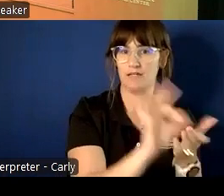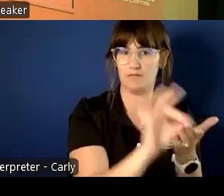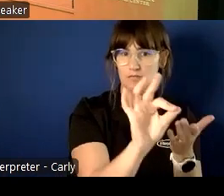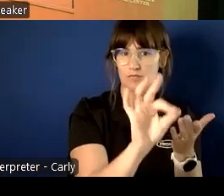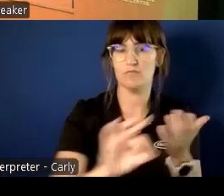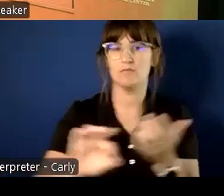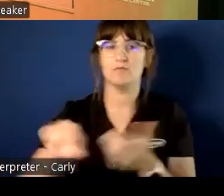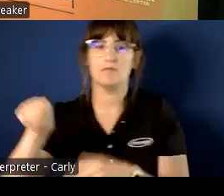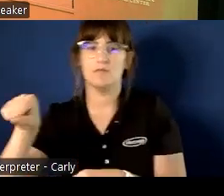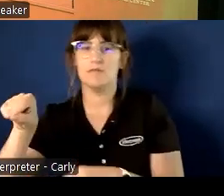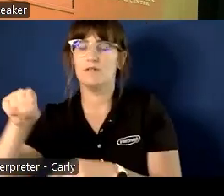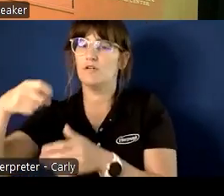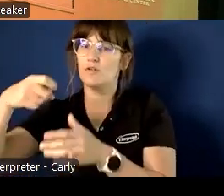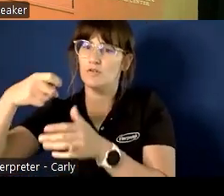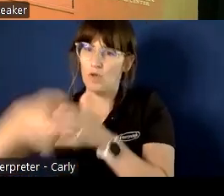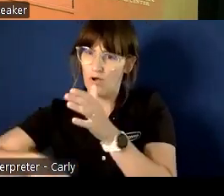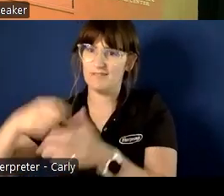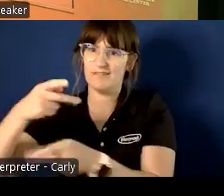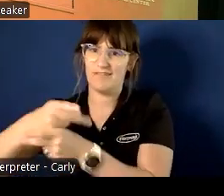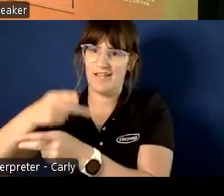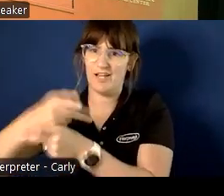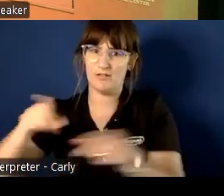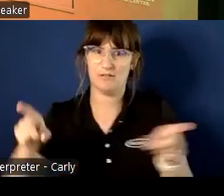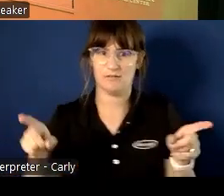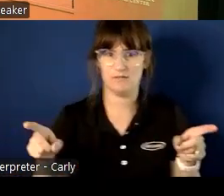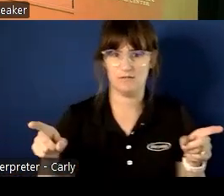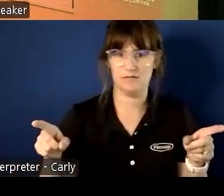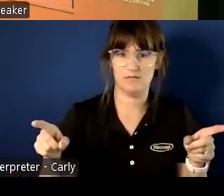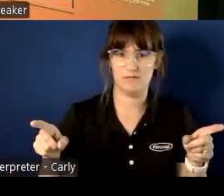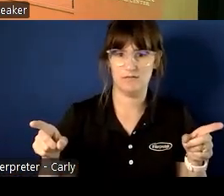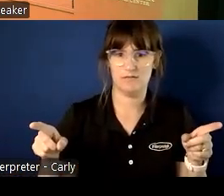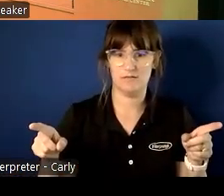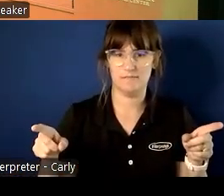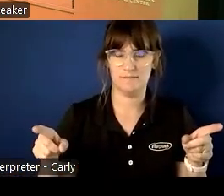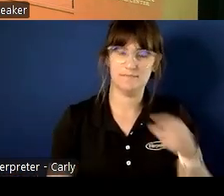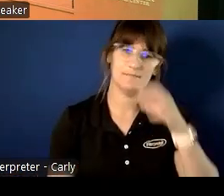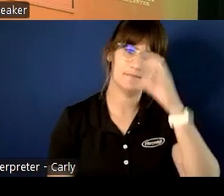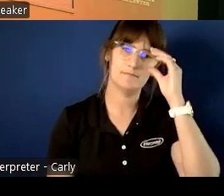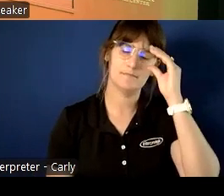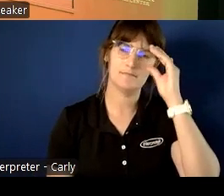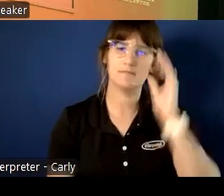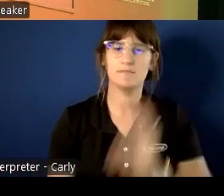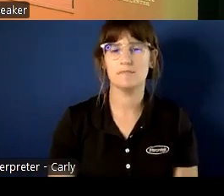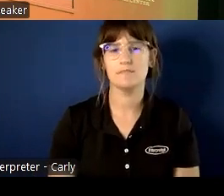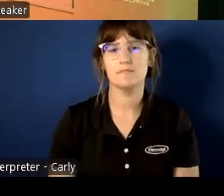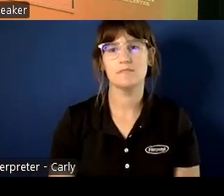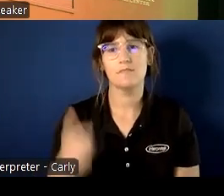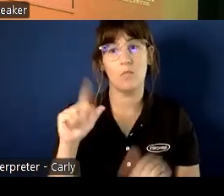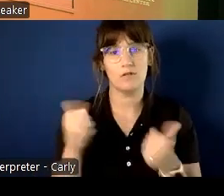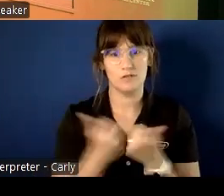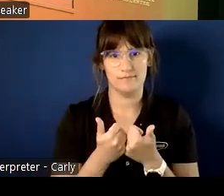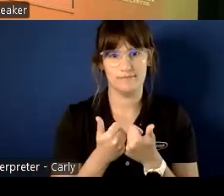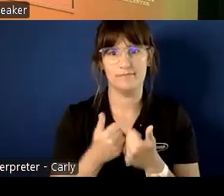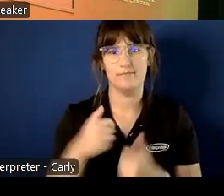and cost of care. Okay, so this is the issue. So like I said, one limitation is that PHQ-9 scores